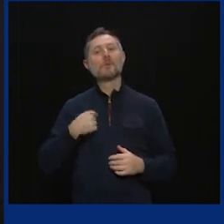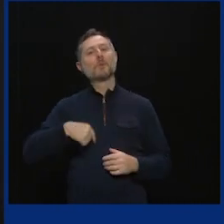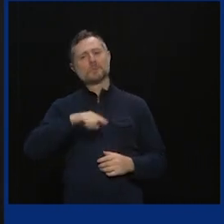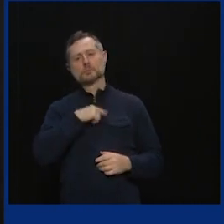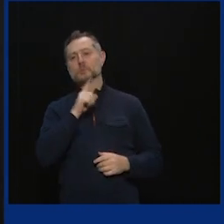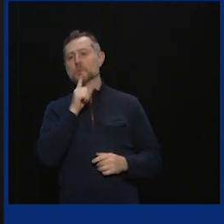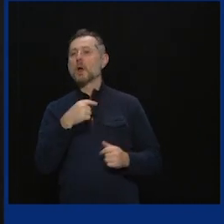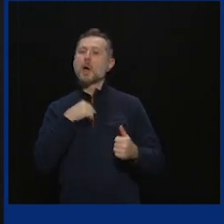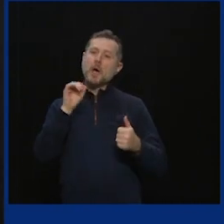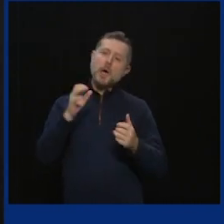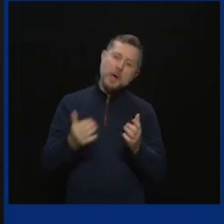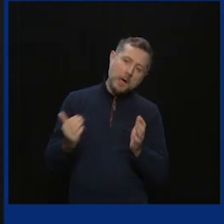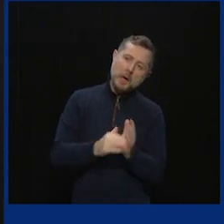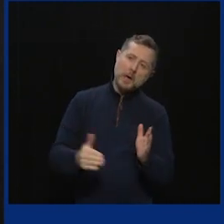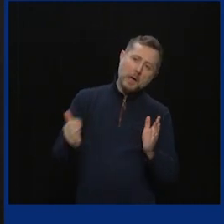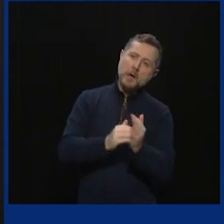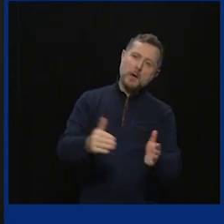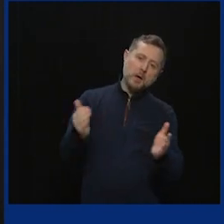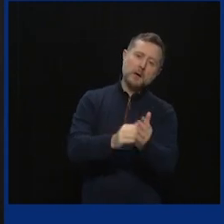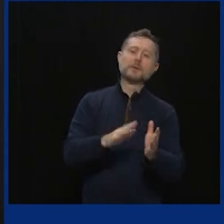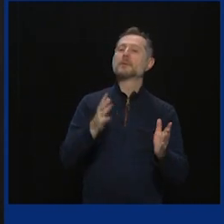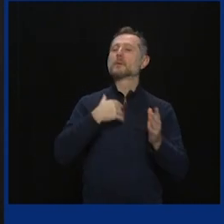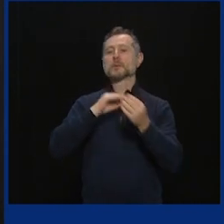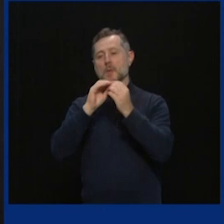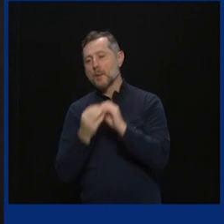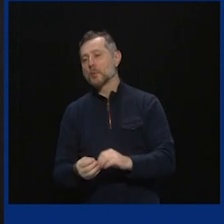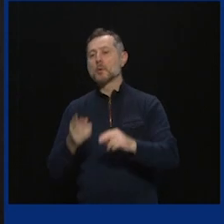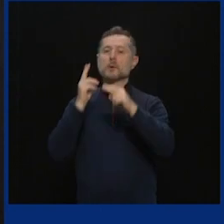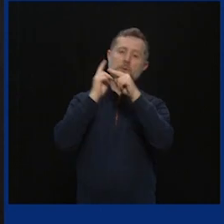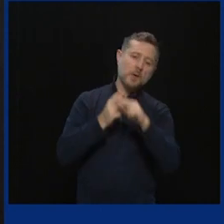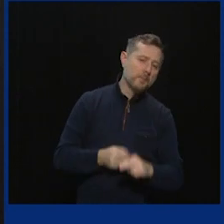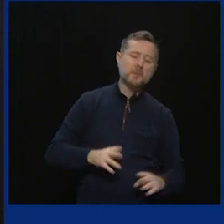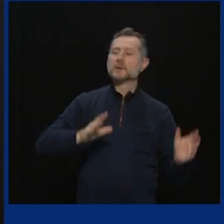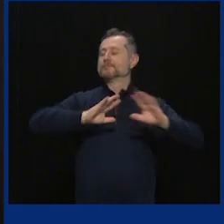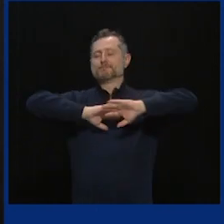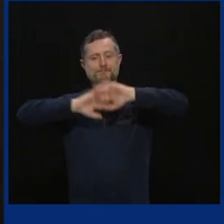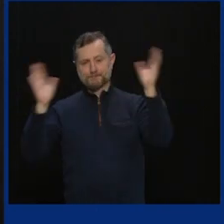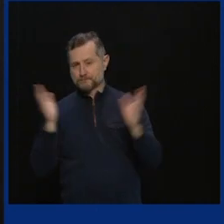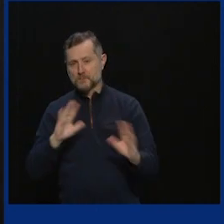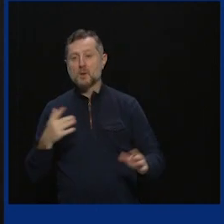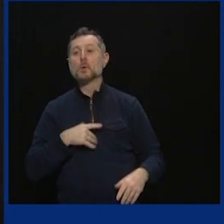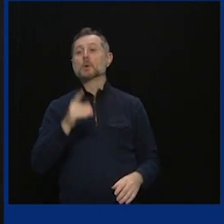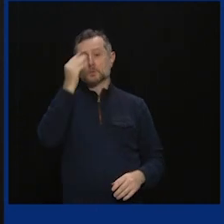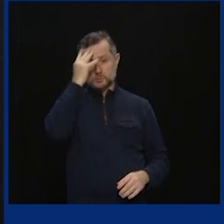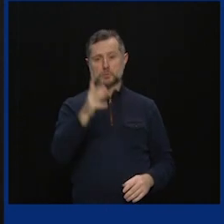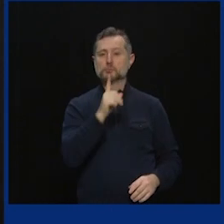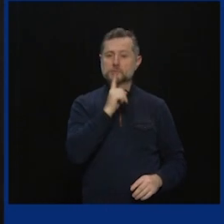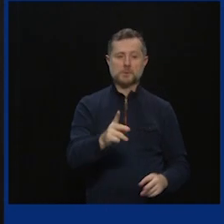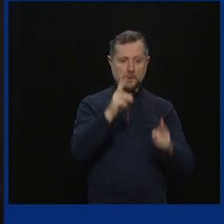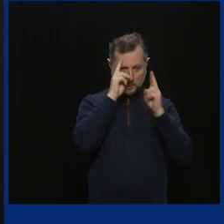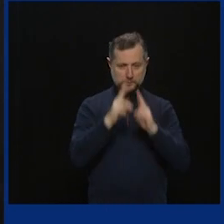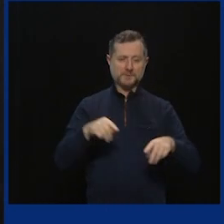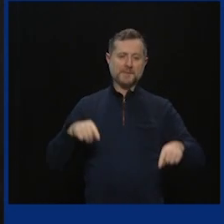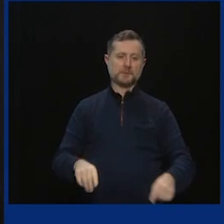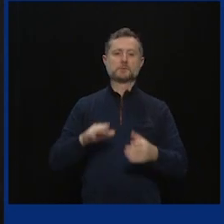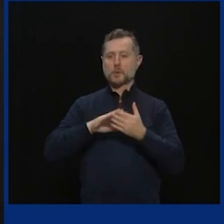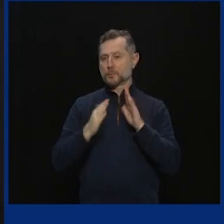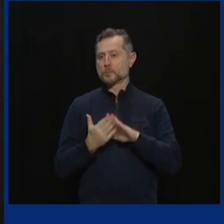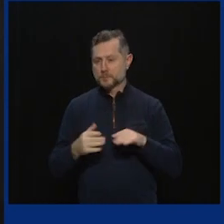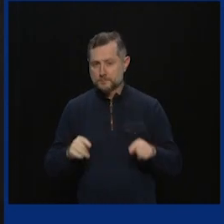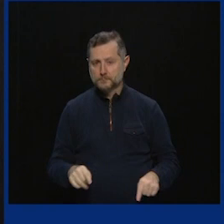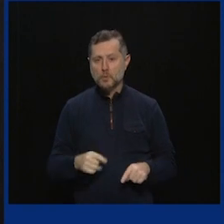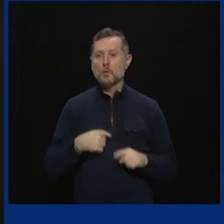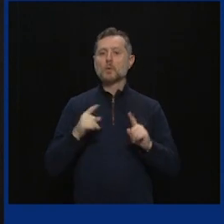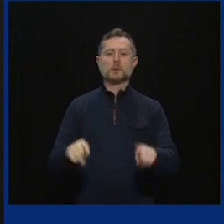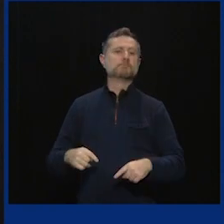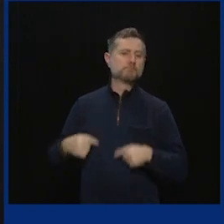and the many that are represented in the audience today, but it really is a tribute to this community that we've gotten this far, that we've gotten through this struggle